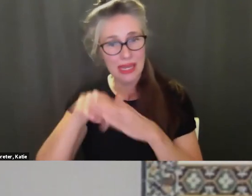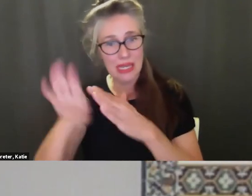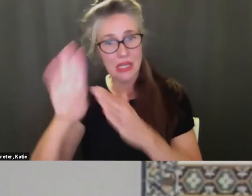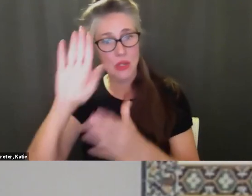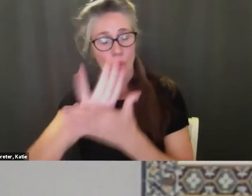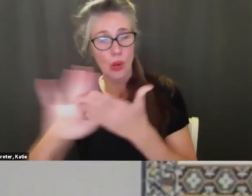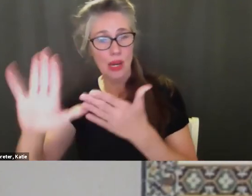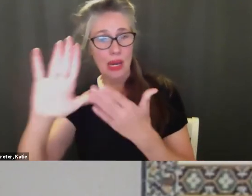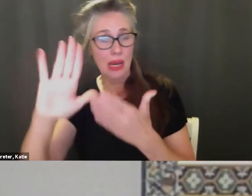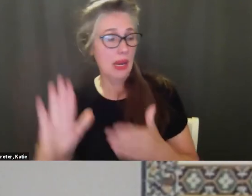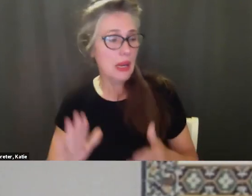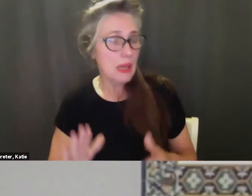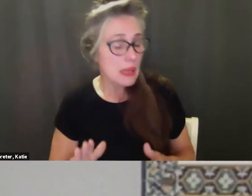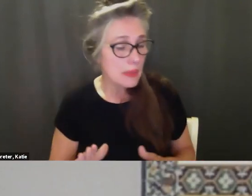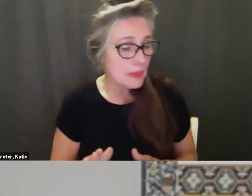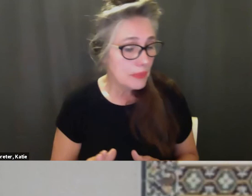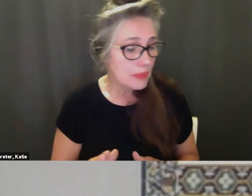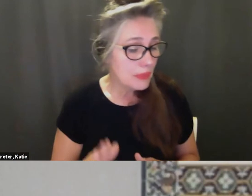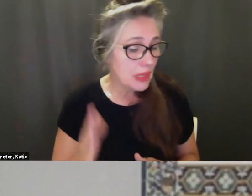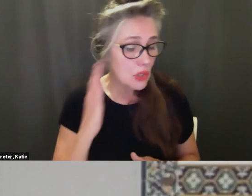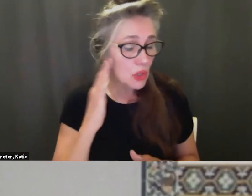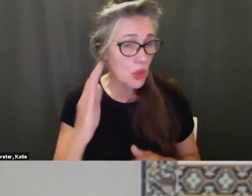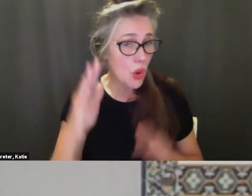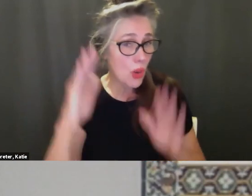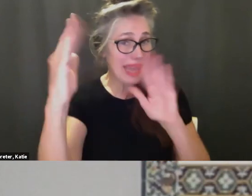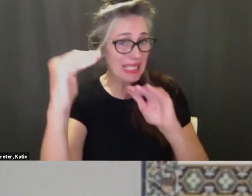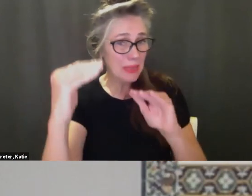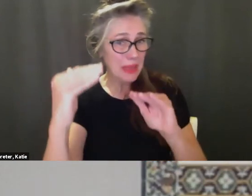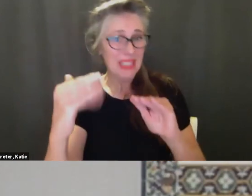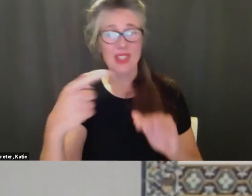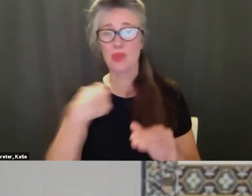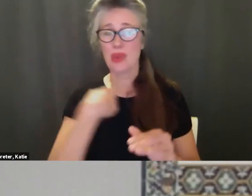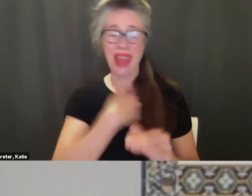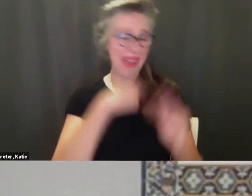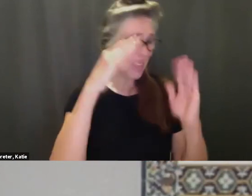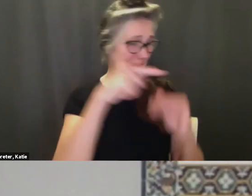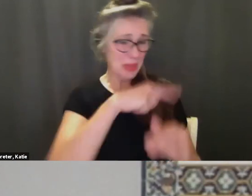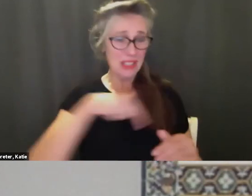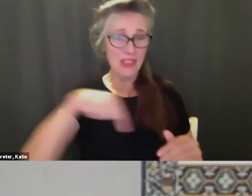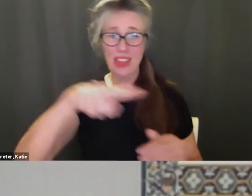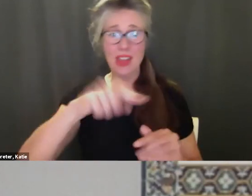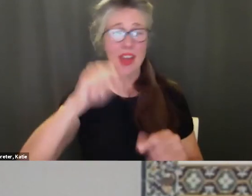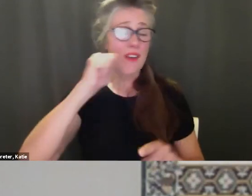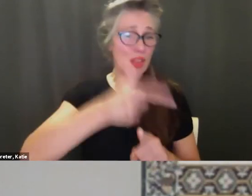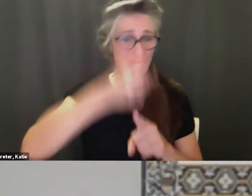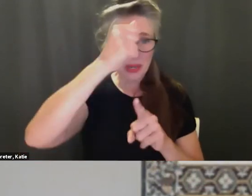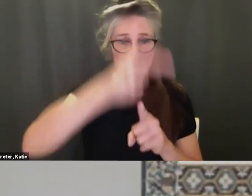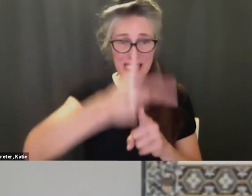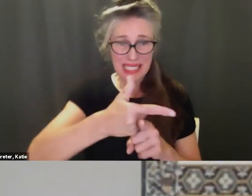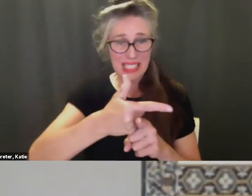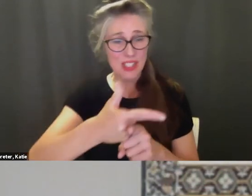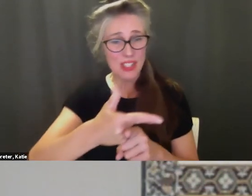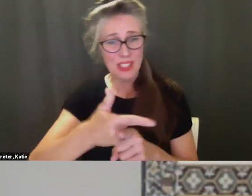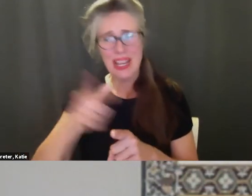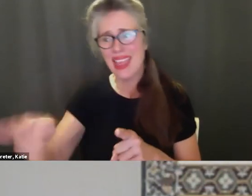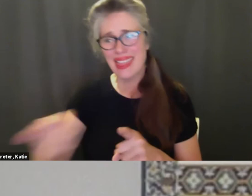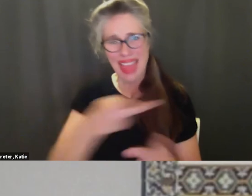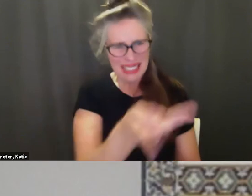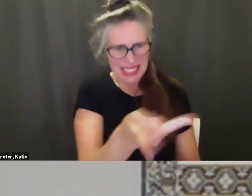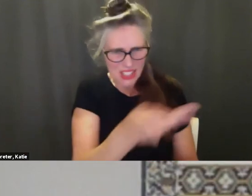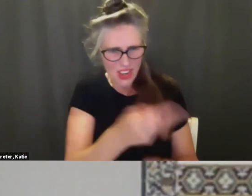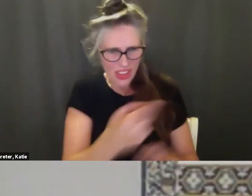from up front, then we know the expectations. We hold expectations for our students, holding their brother and sister students. We can hold each other